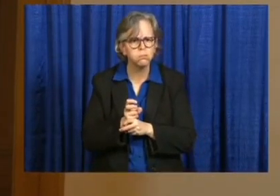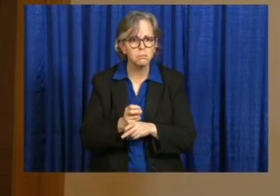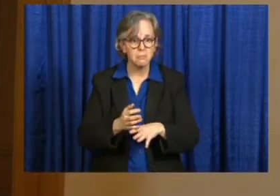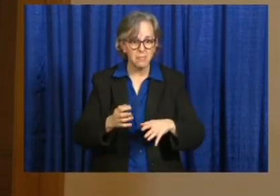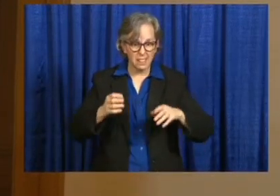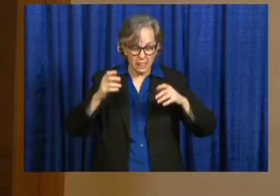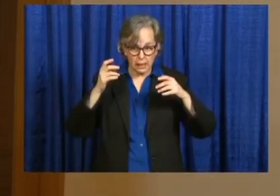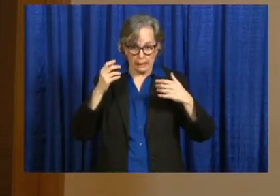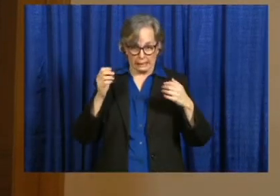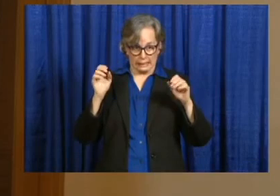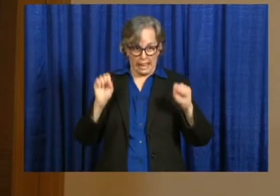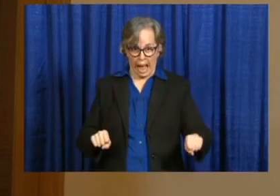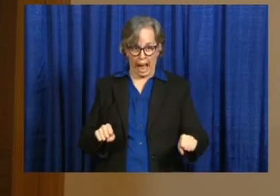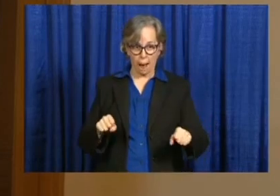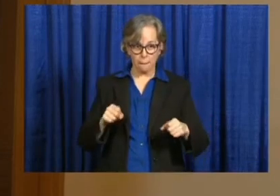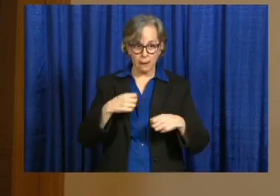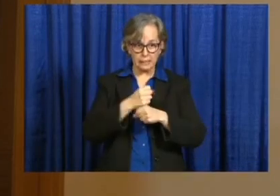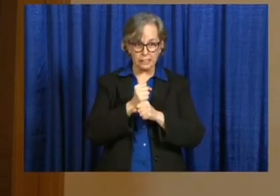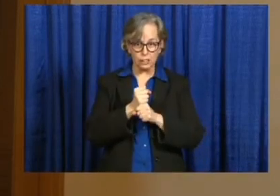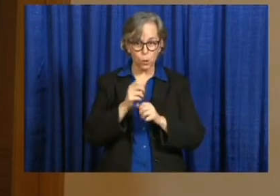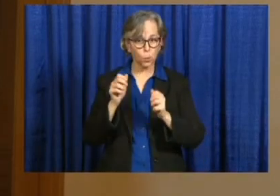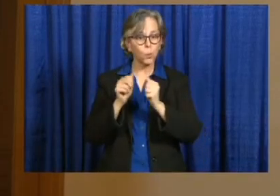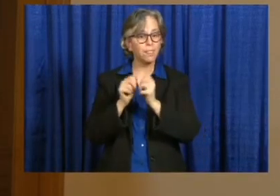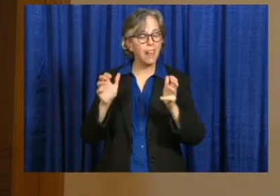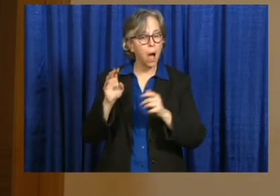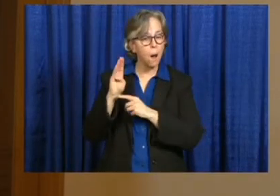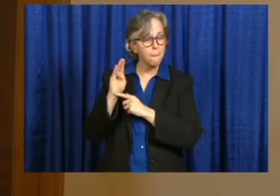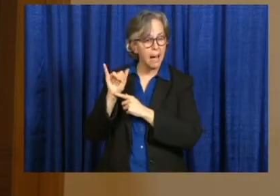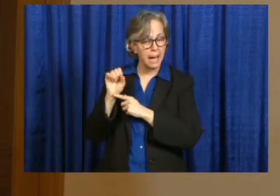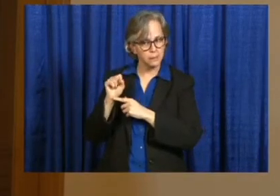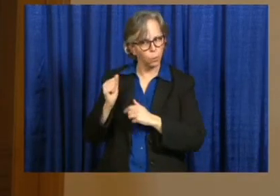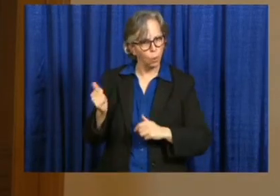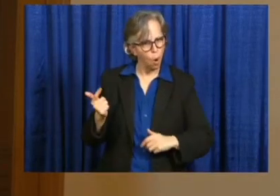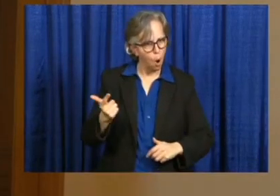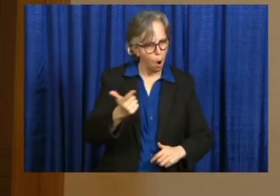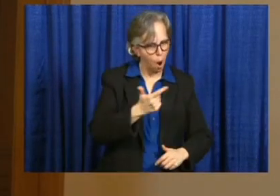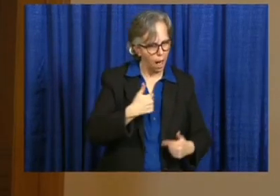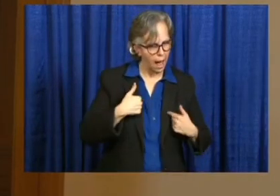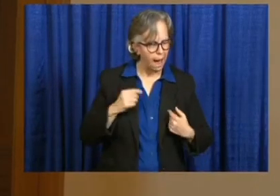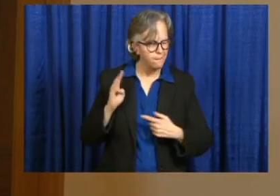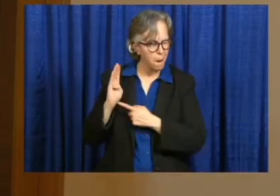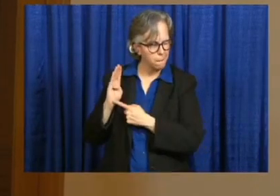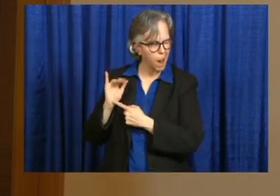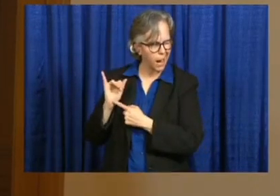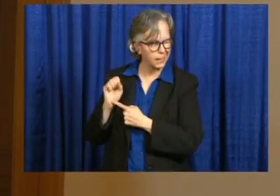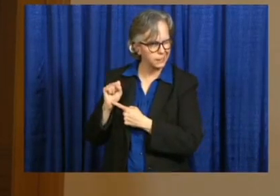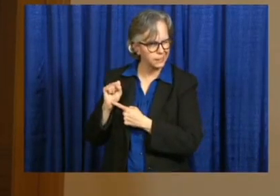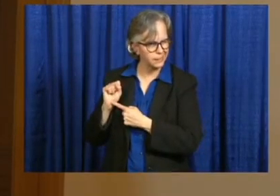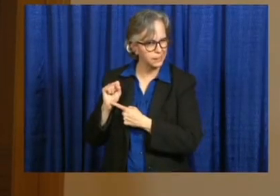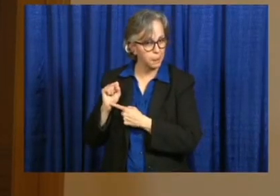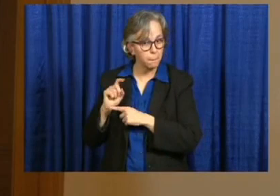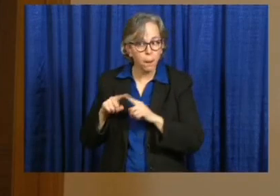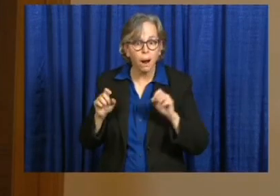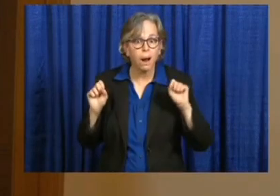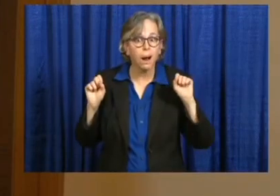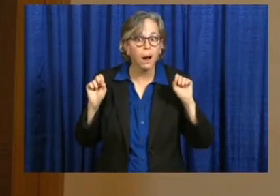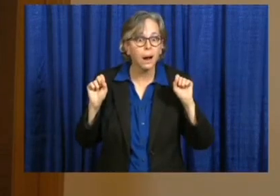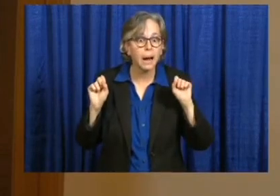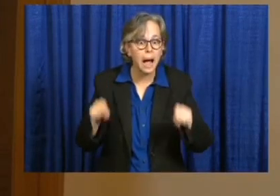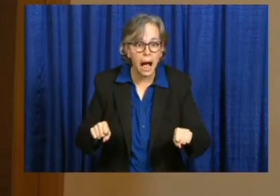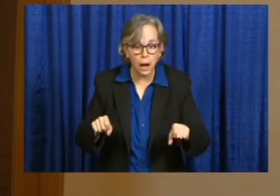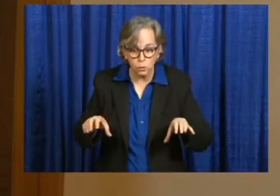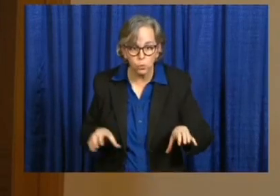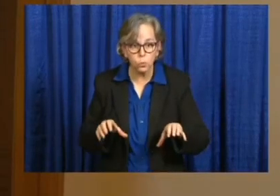biases. We all have biases based on the way we've interacted with the world prior to the day we're in. And it's really hard to set those